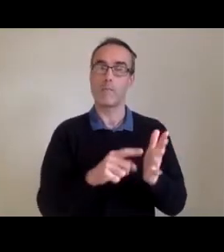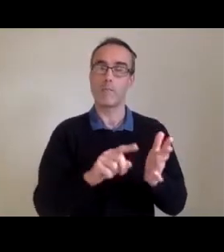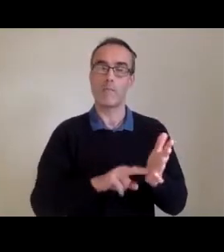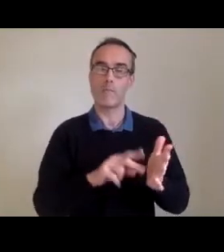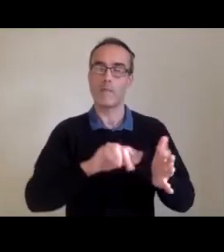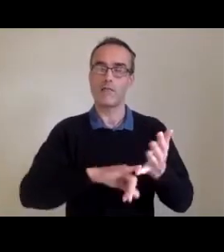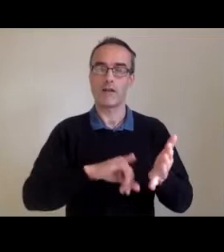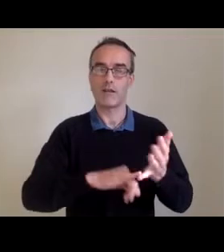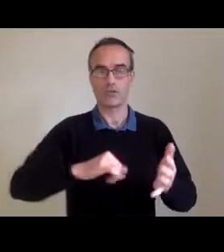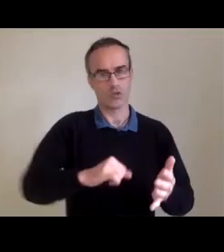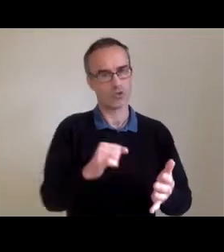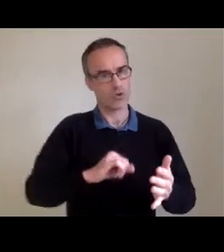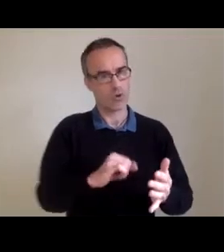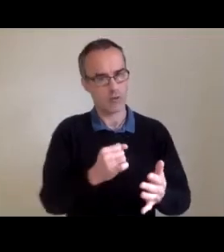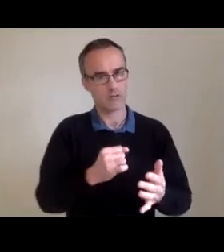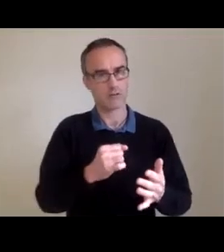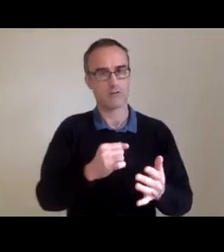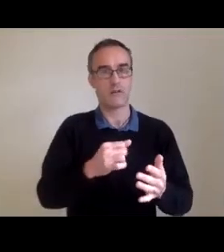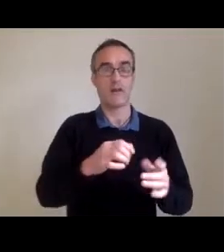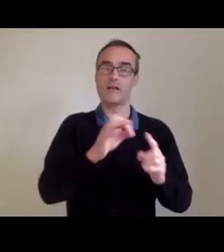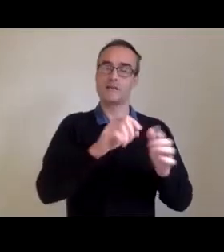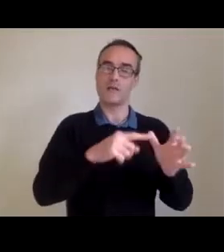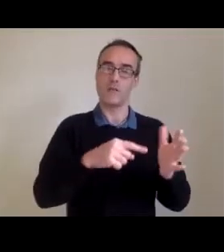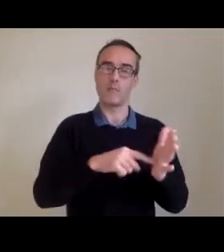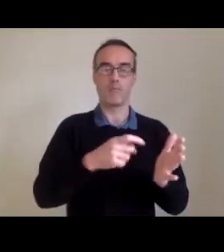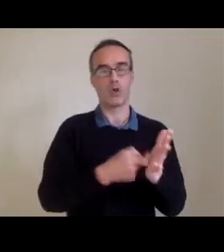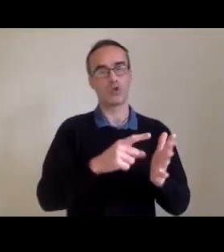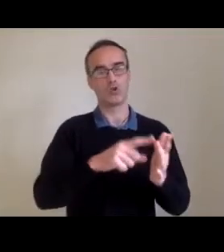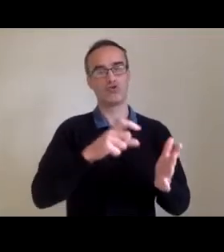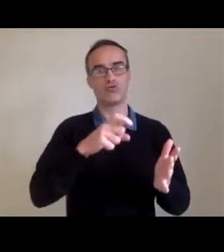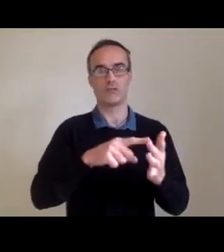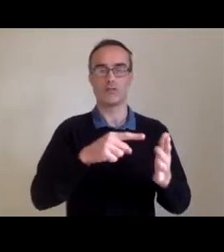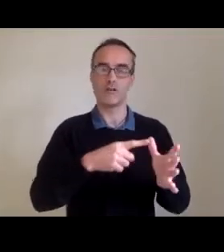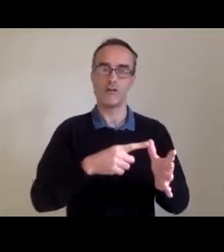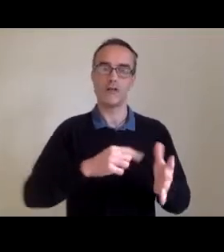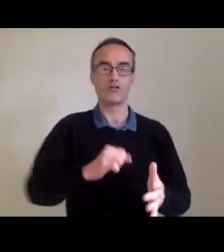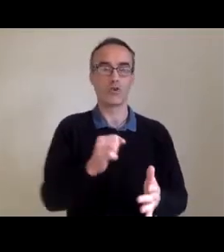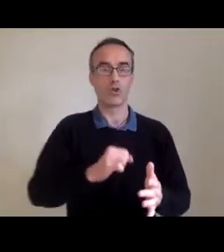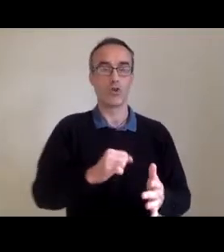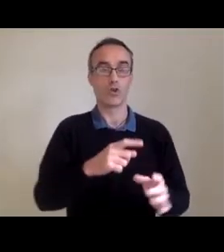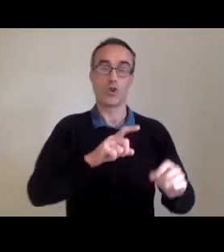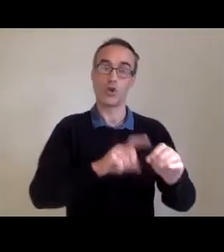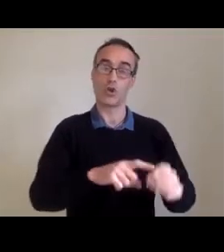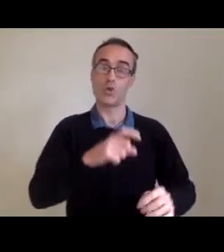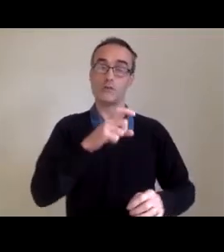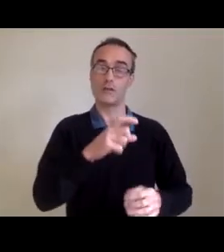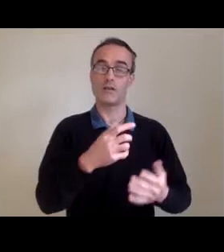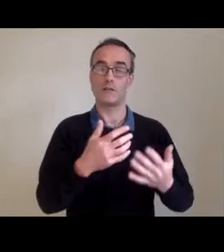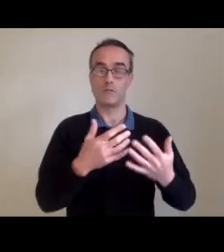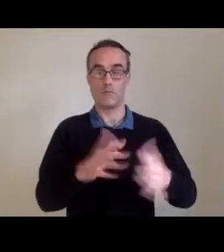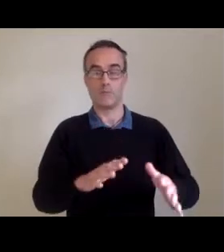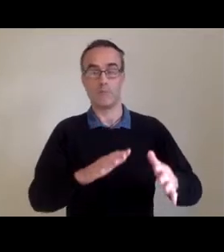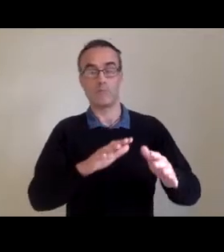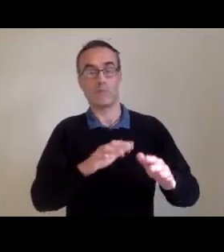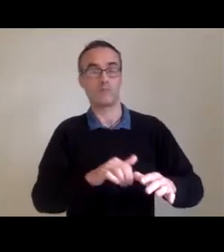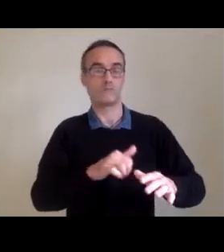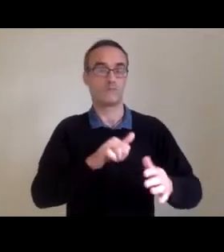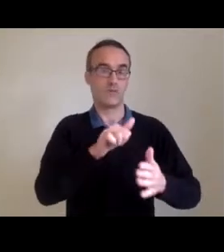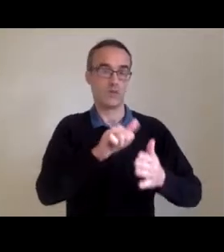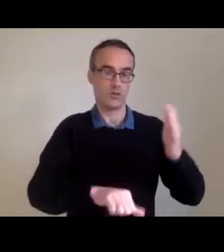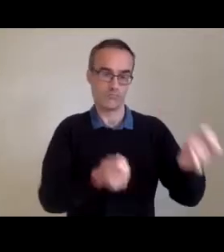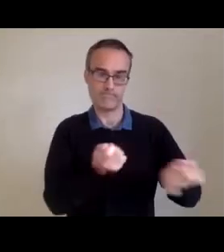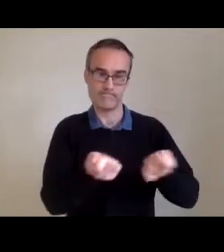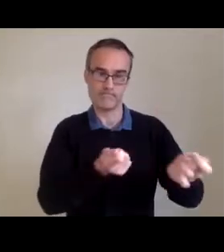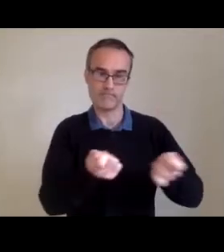is the Right Honourable Patricia Scotland QC. She took office as the Secretary General of the Commonwealth in April 2016, and